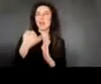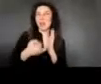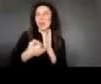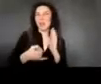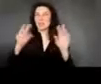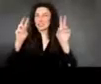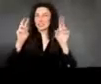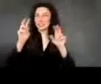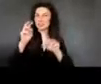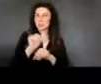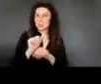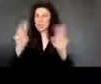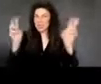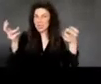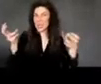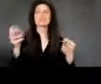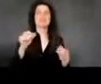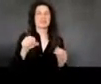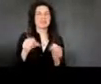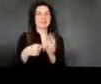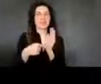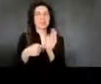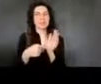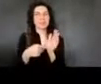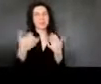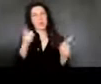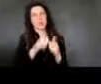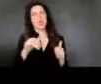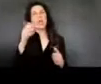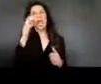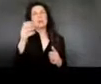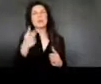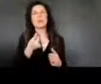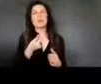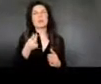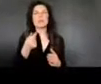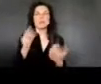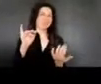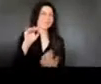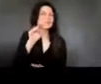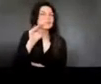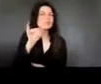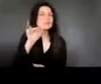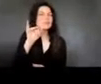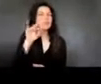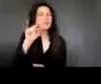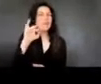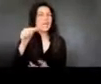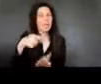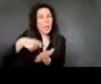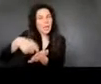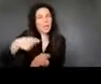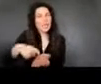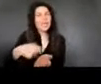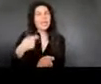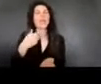of kind of, yeah, multiple functions, not necessarily extraction, but mining in a very similar way. Yeah, in a metaphorical